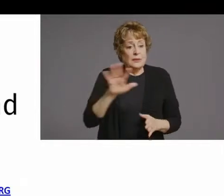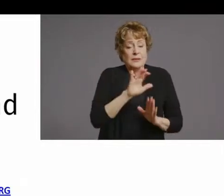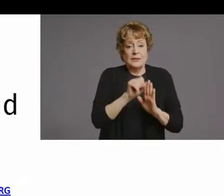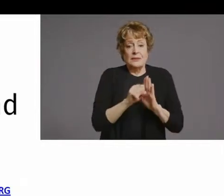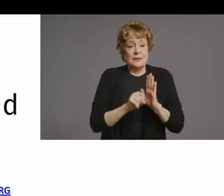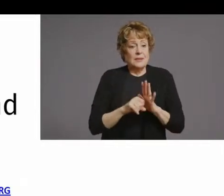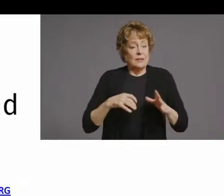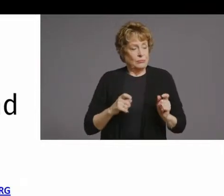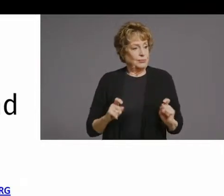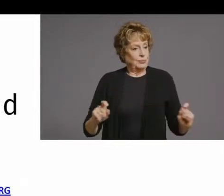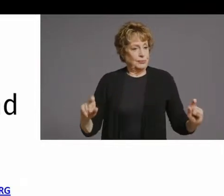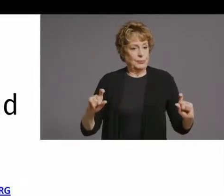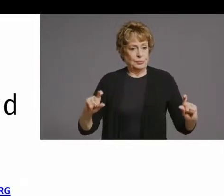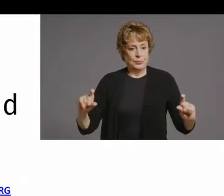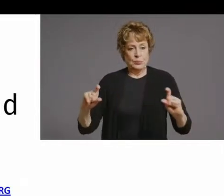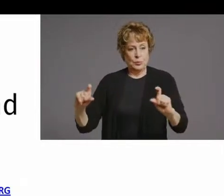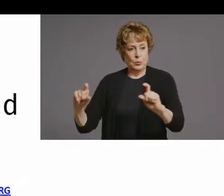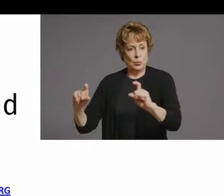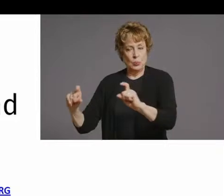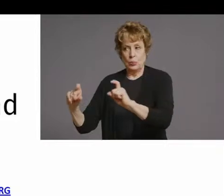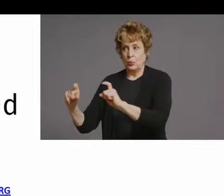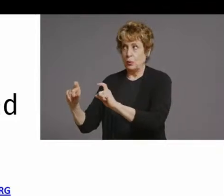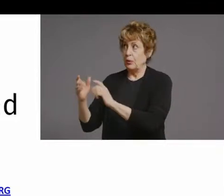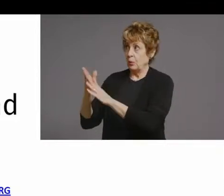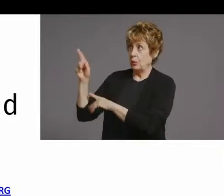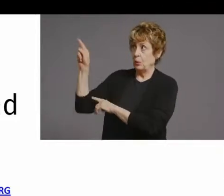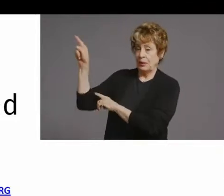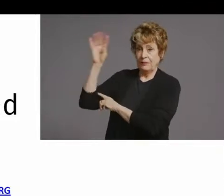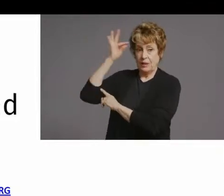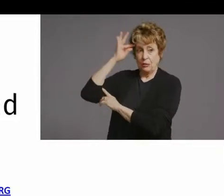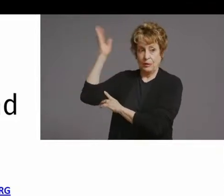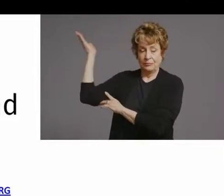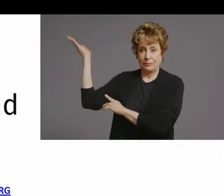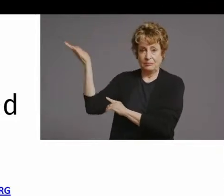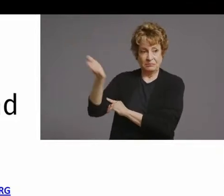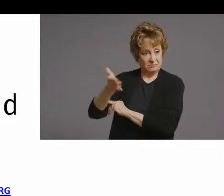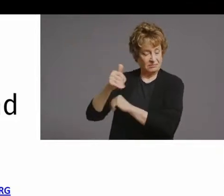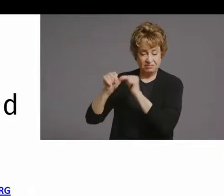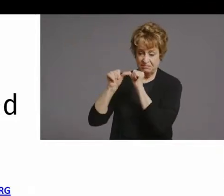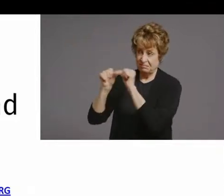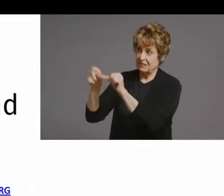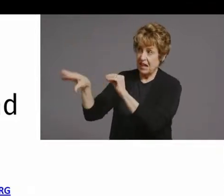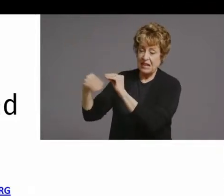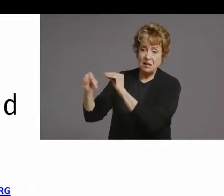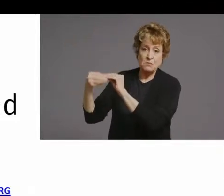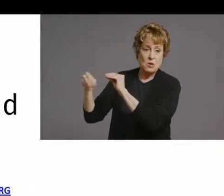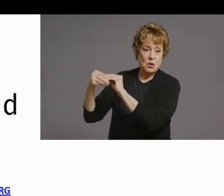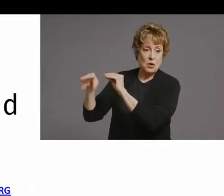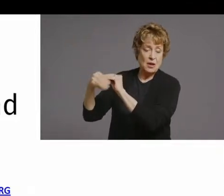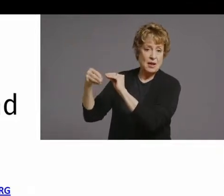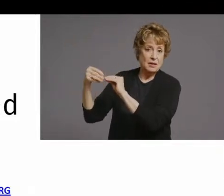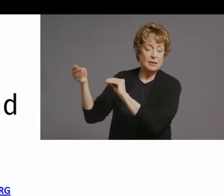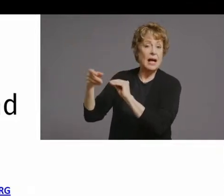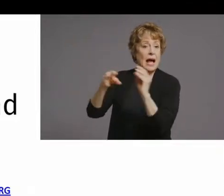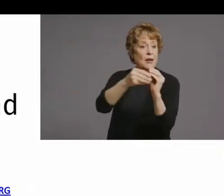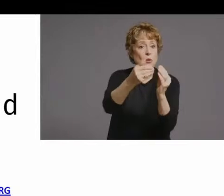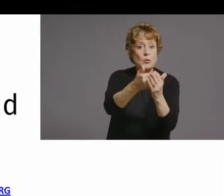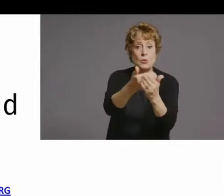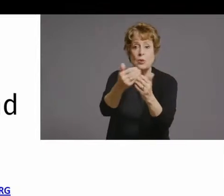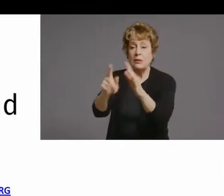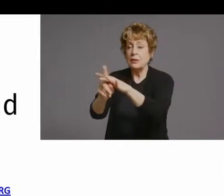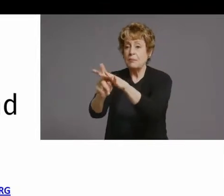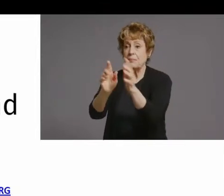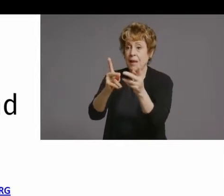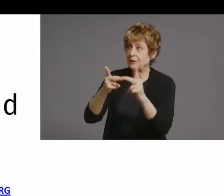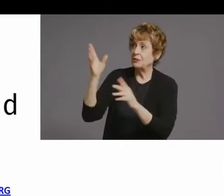vaccine through our federal partners, and we will continue to add more and more places where you can find vaccine